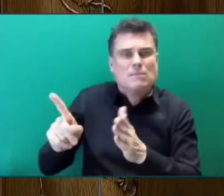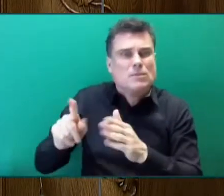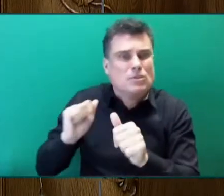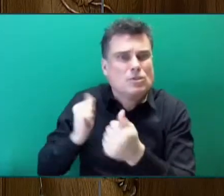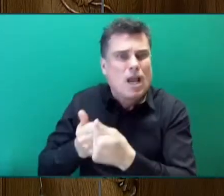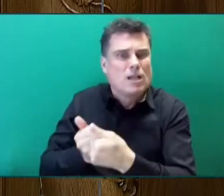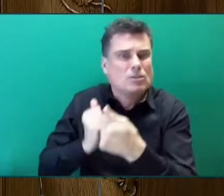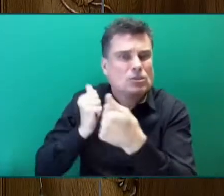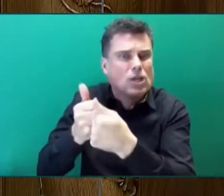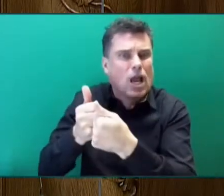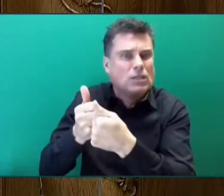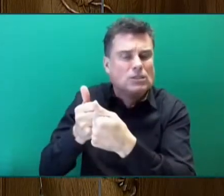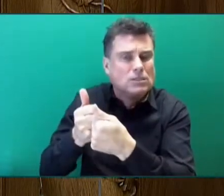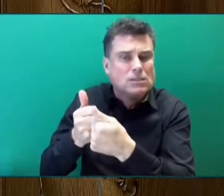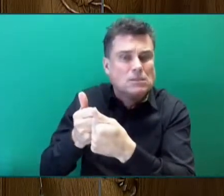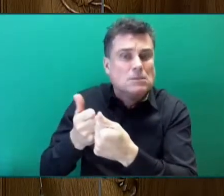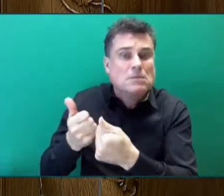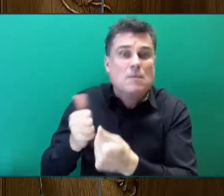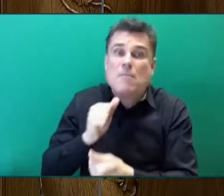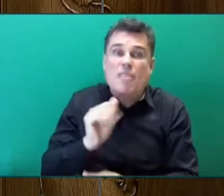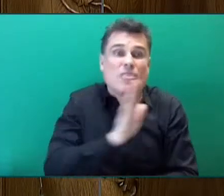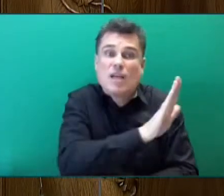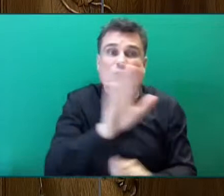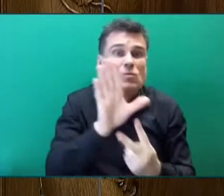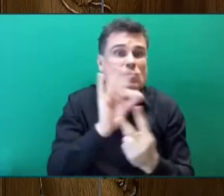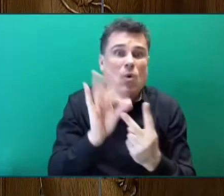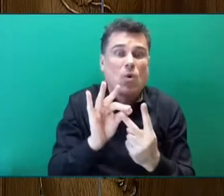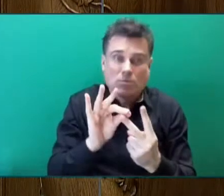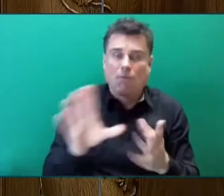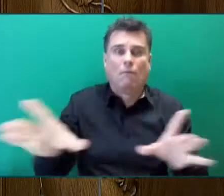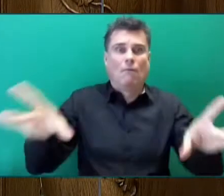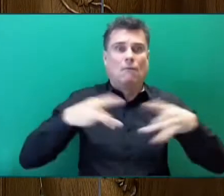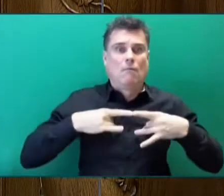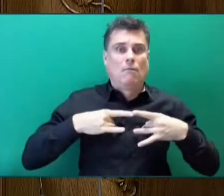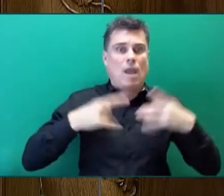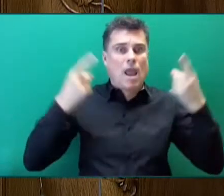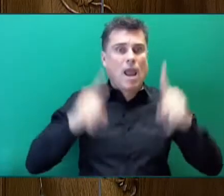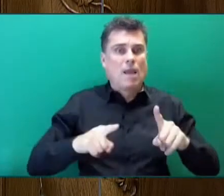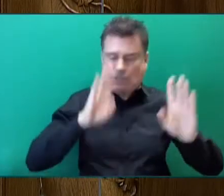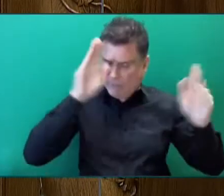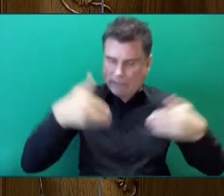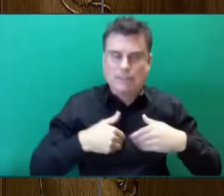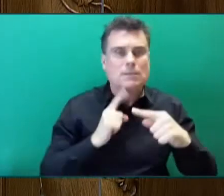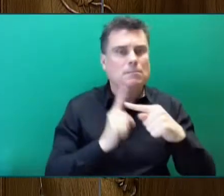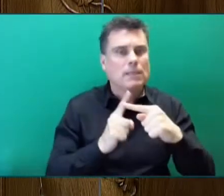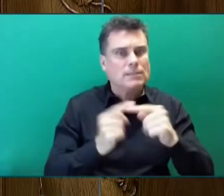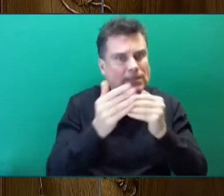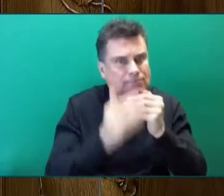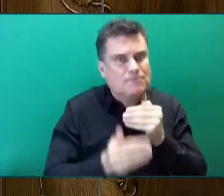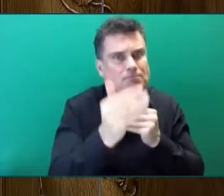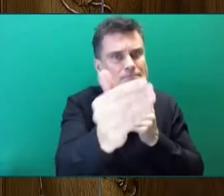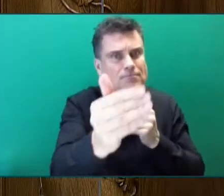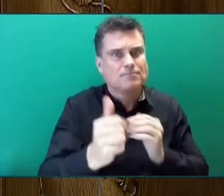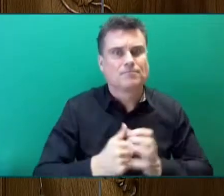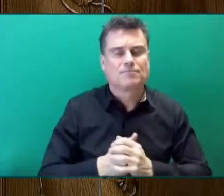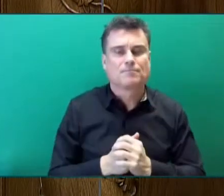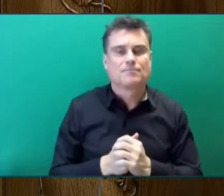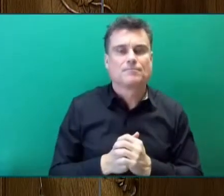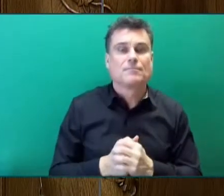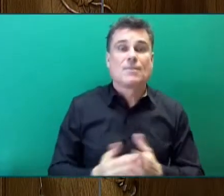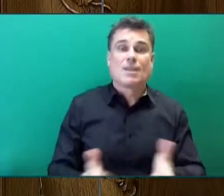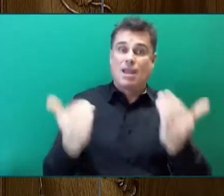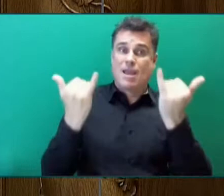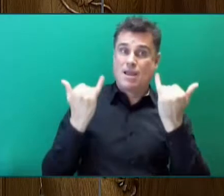better future. Now it falls to us to do the same. This moment calls on all of us to show